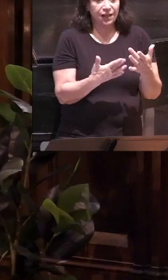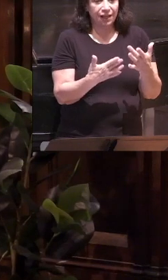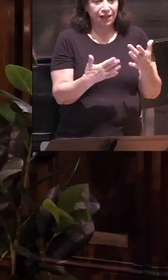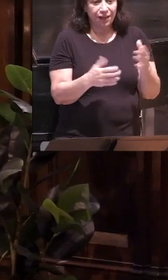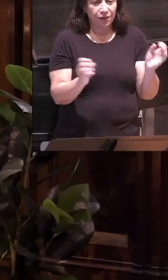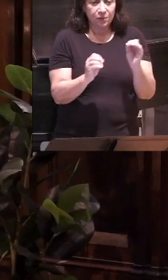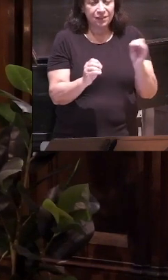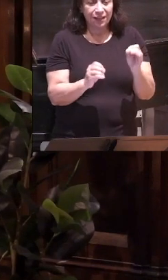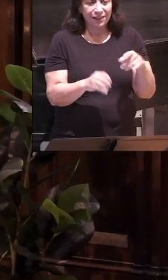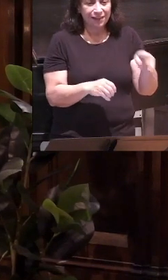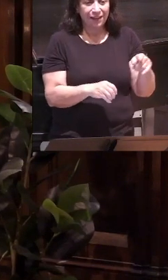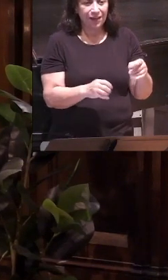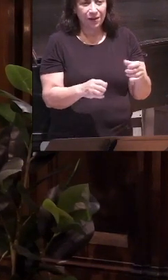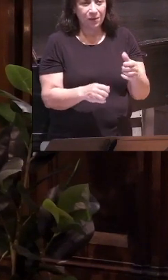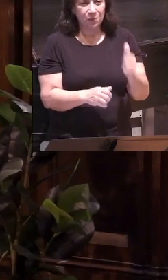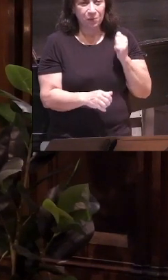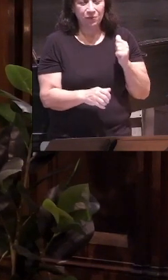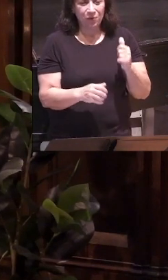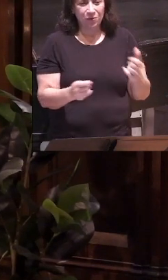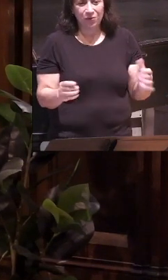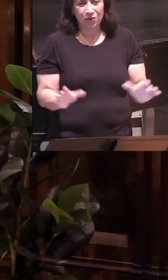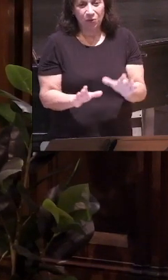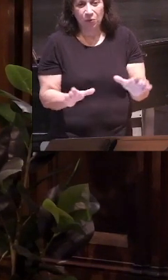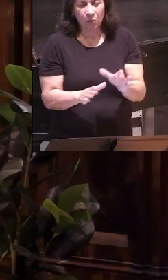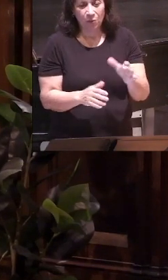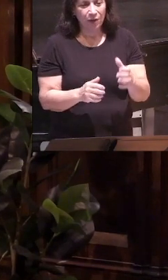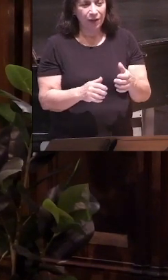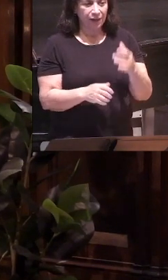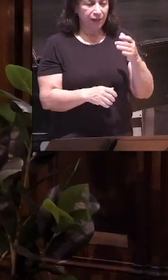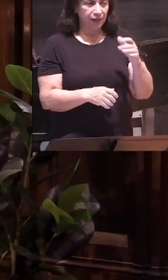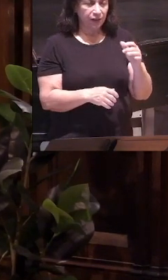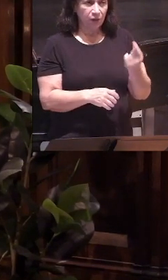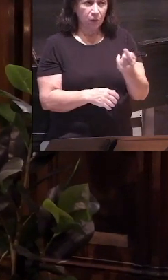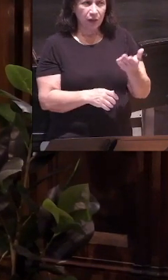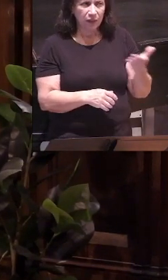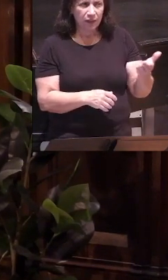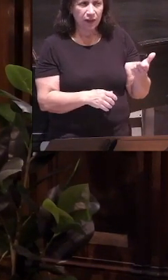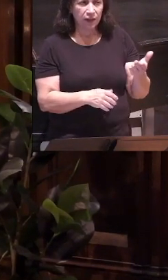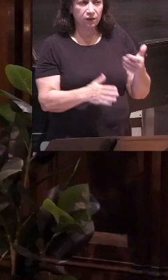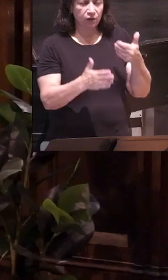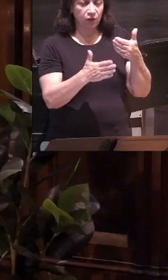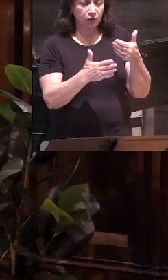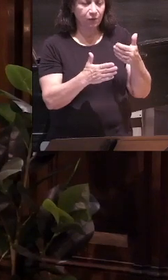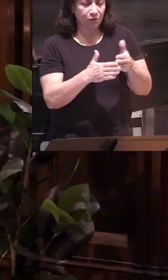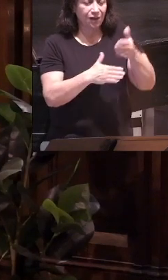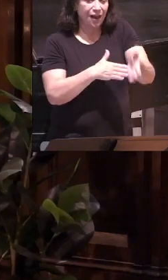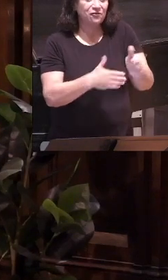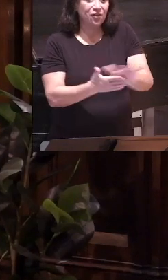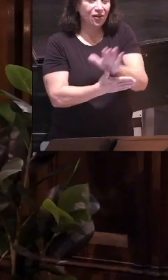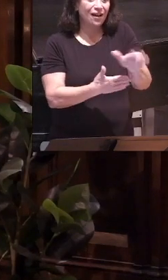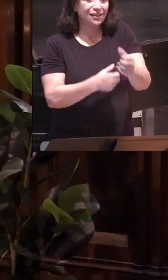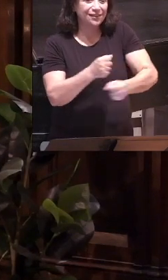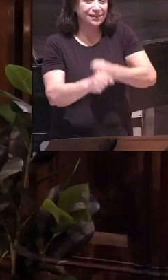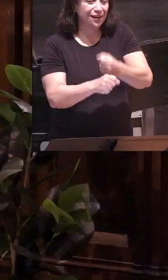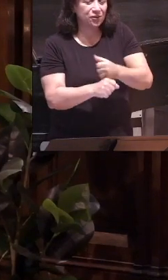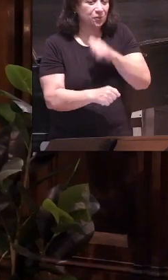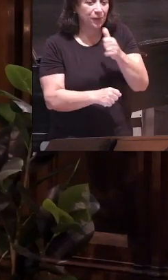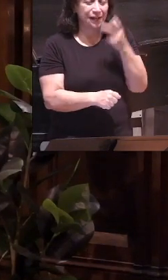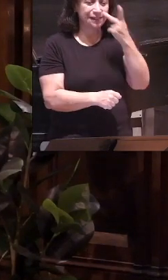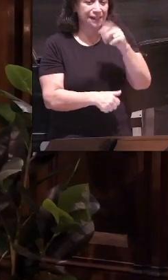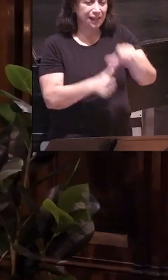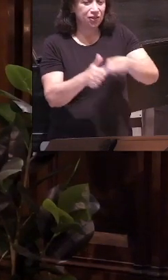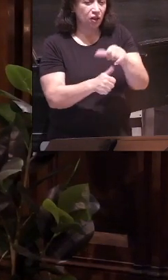do for Kester, even though he wasn't one of us at the time. You know, and when I think about the post-college years, we didn't see each other as